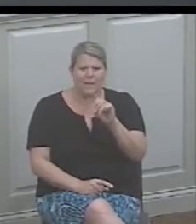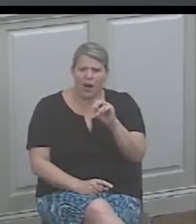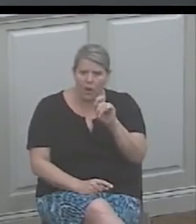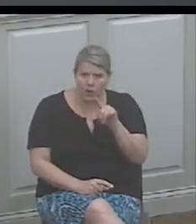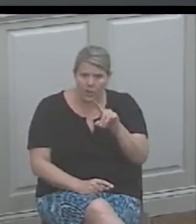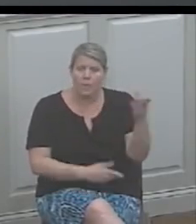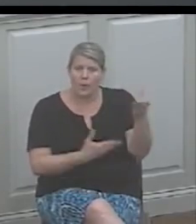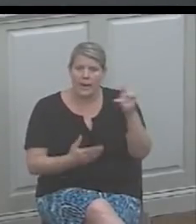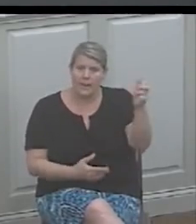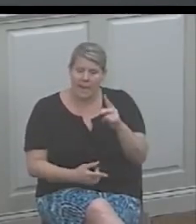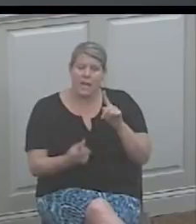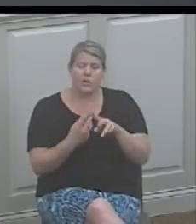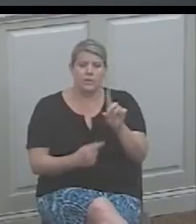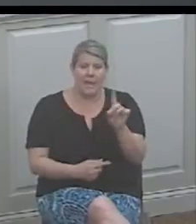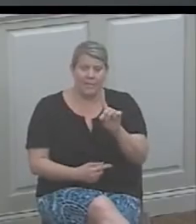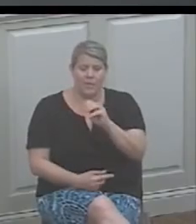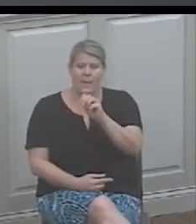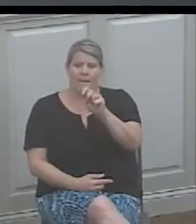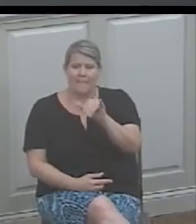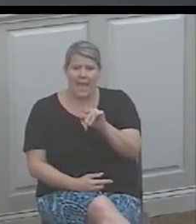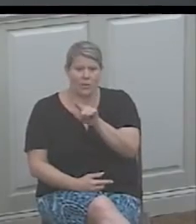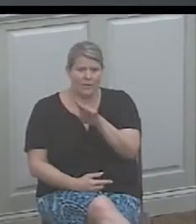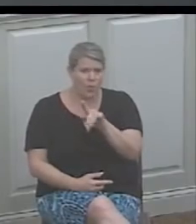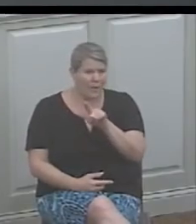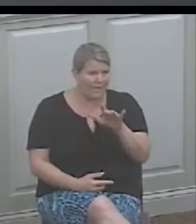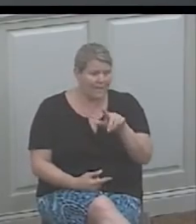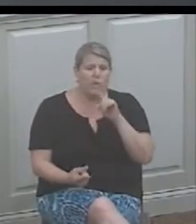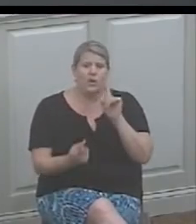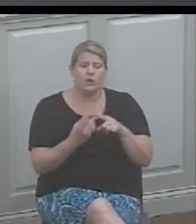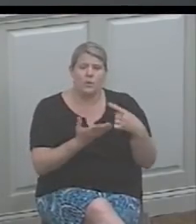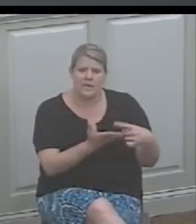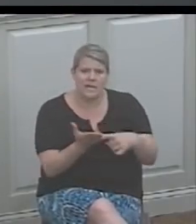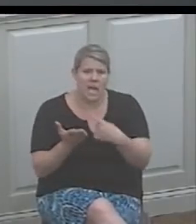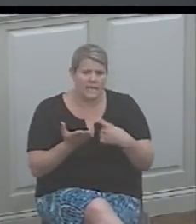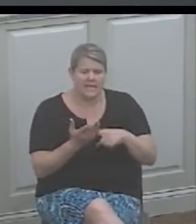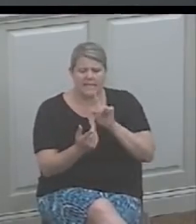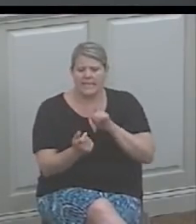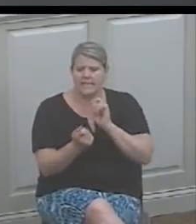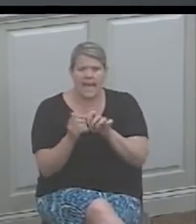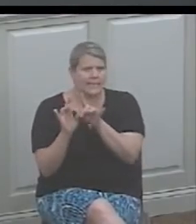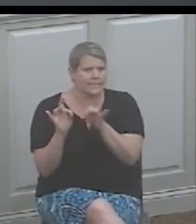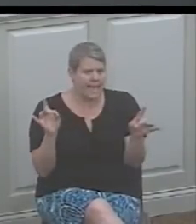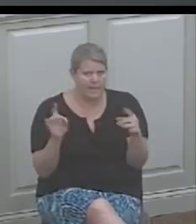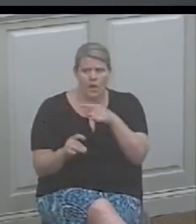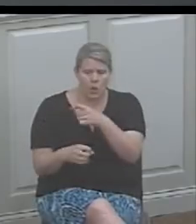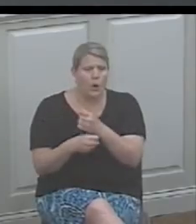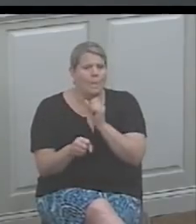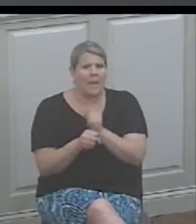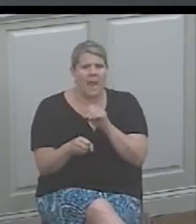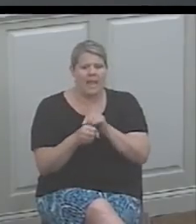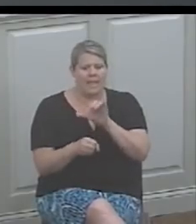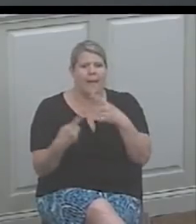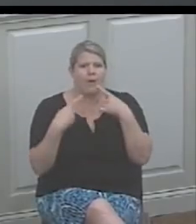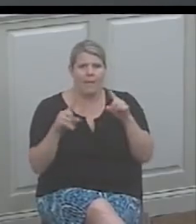to Danville on May 24th and 25th to discuss this exact statement that you have made in the proclamation as to how